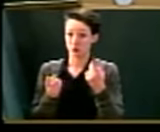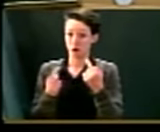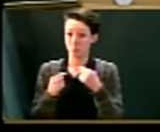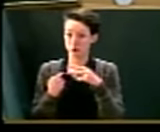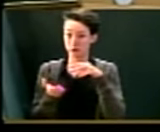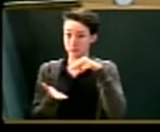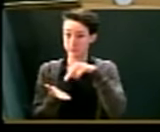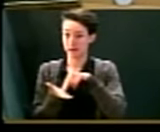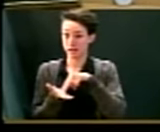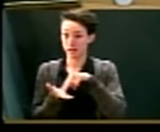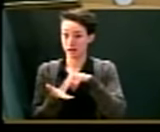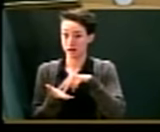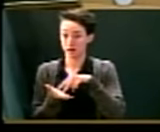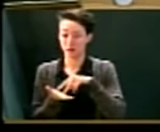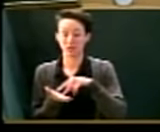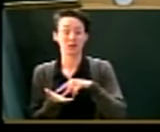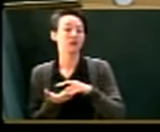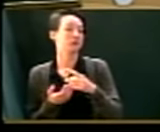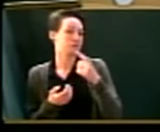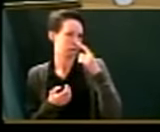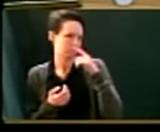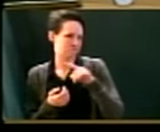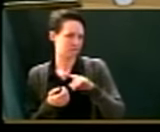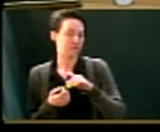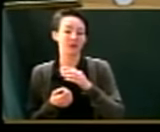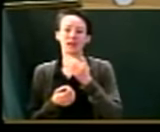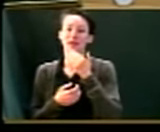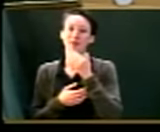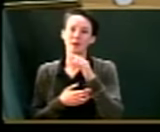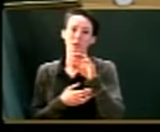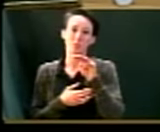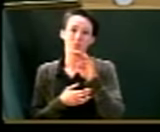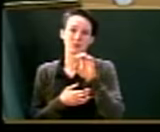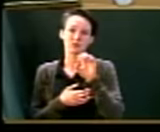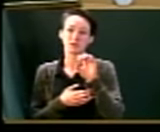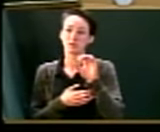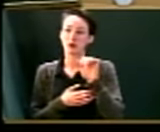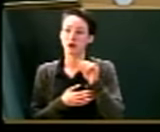If I could, please. Thank you, Ms. Mashburn.